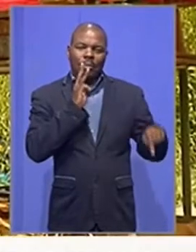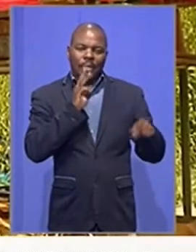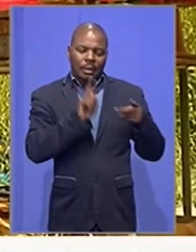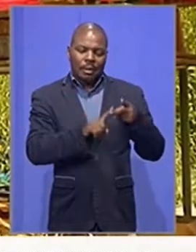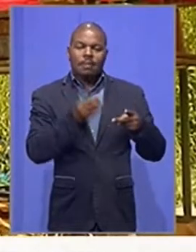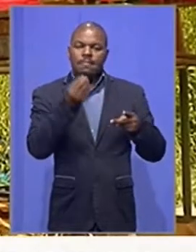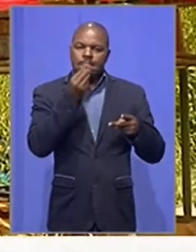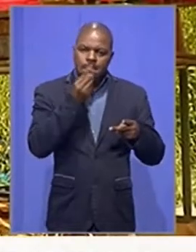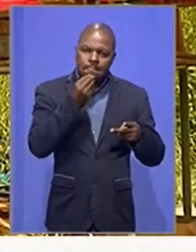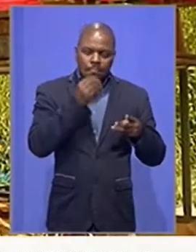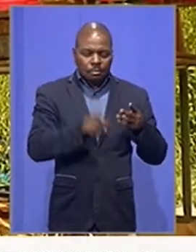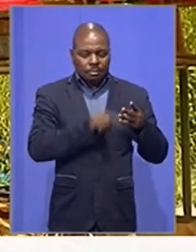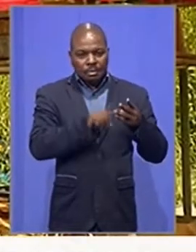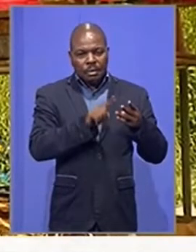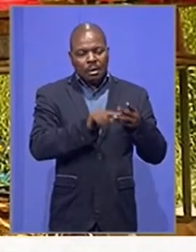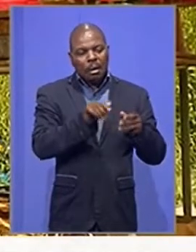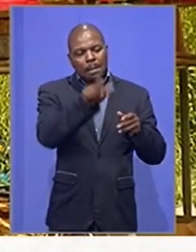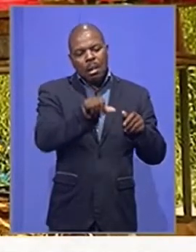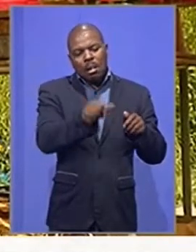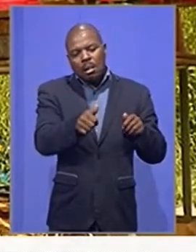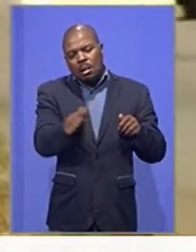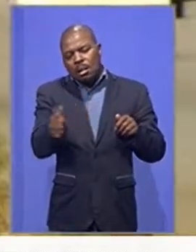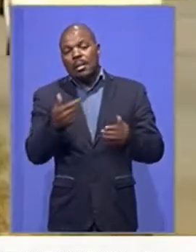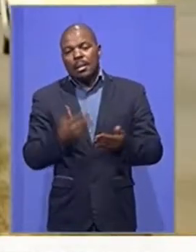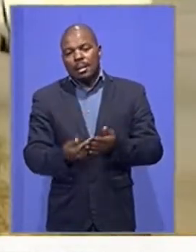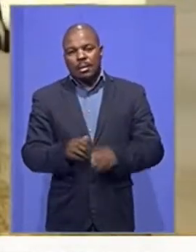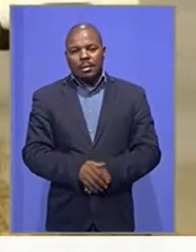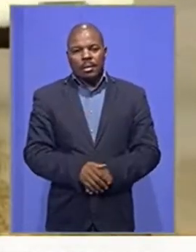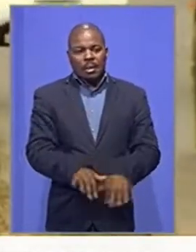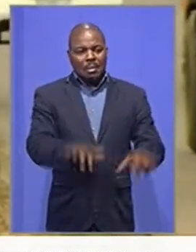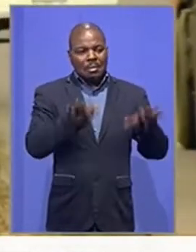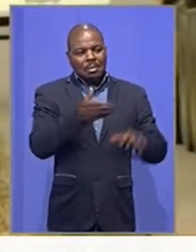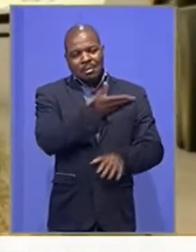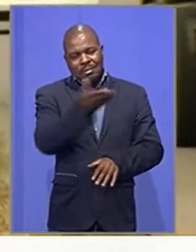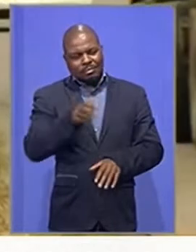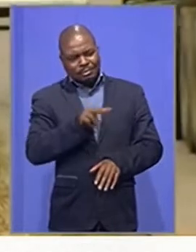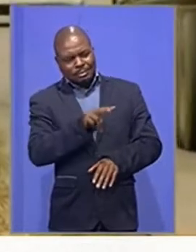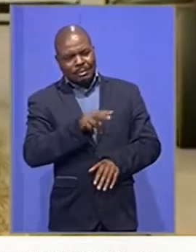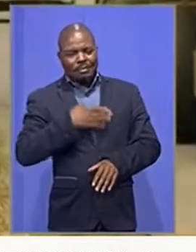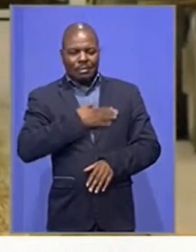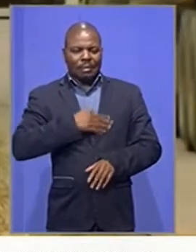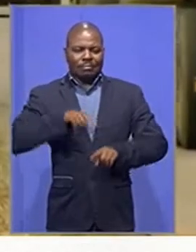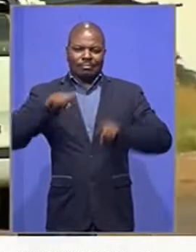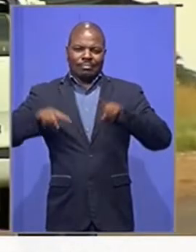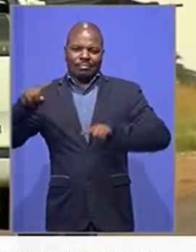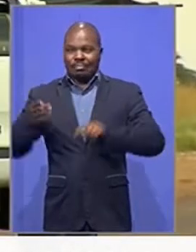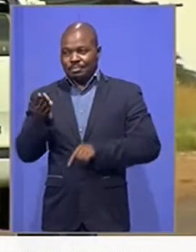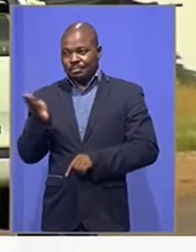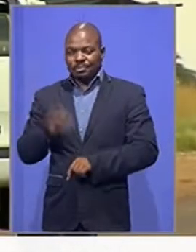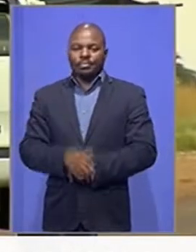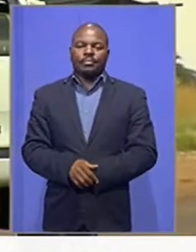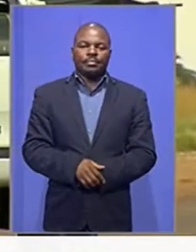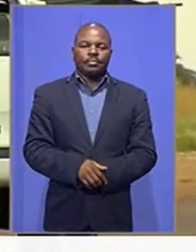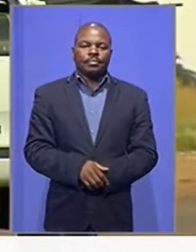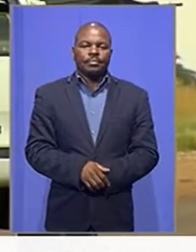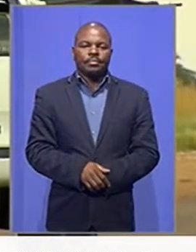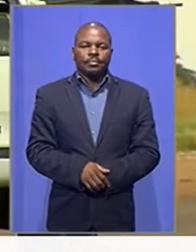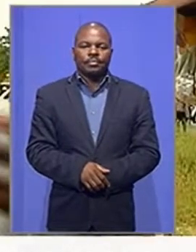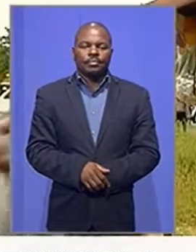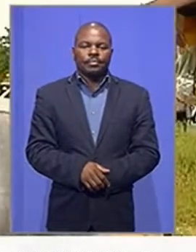dijo, mme gape o fetelela mo bathong. Baagi ba tlhagisitse maikutlo a farologaneng ka ga go runya ga bolwetsi jo mo